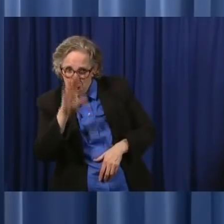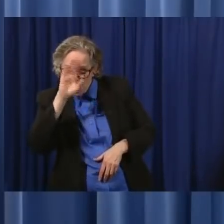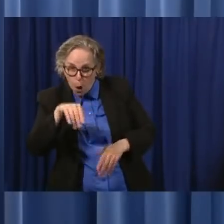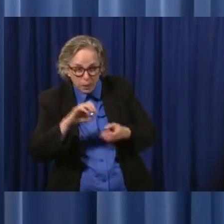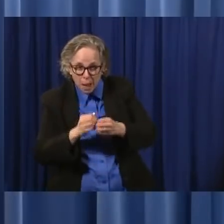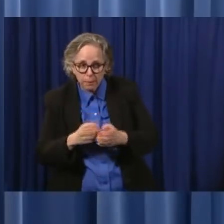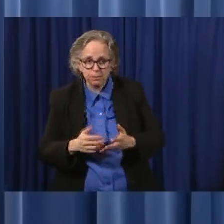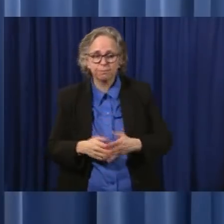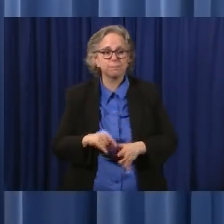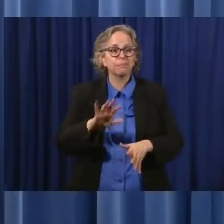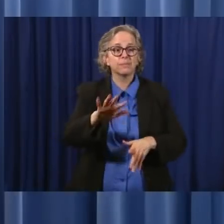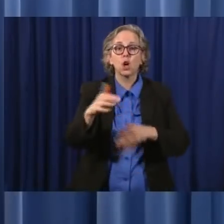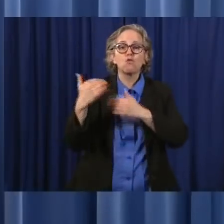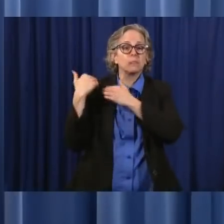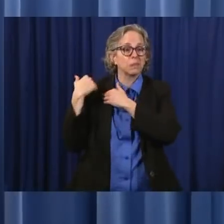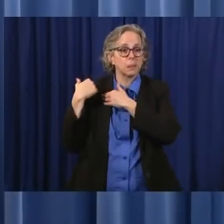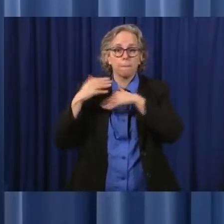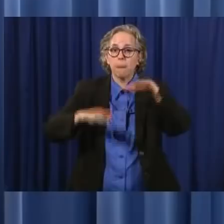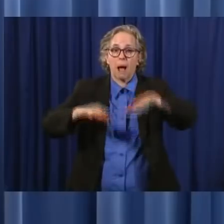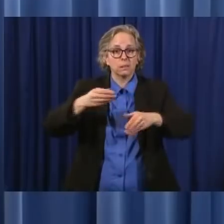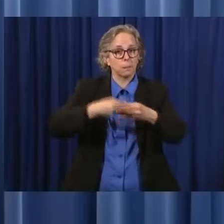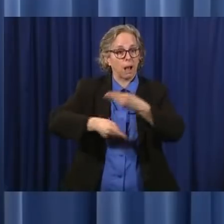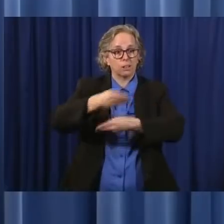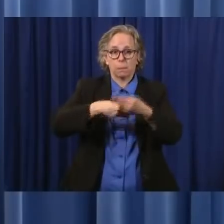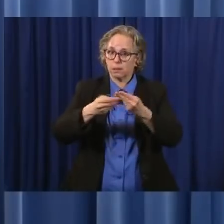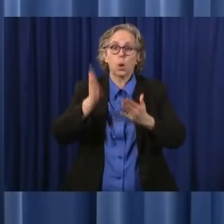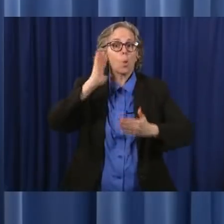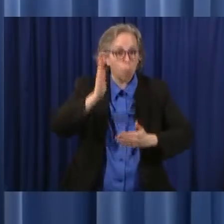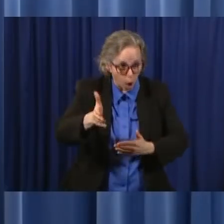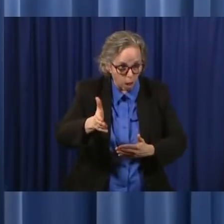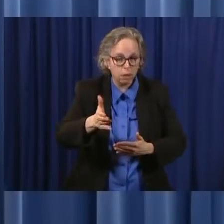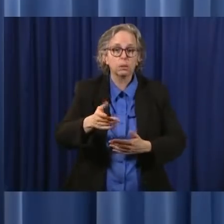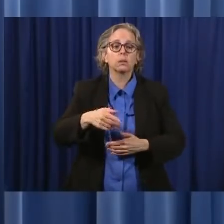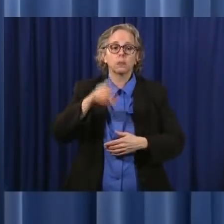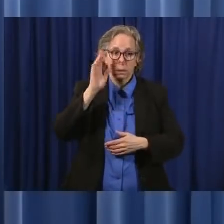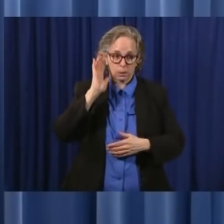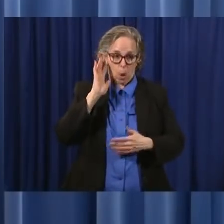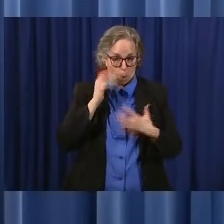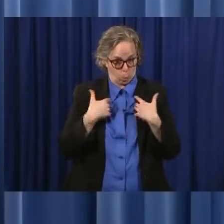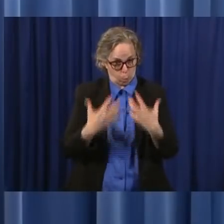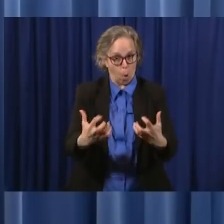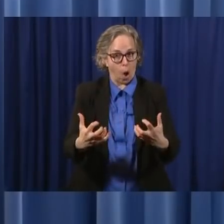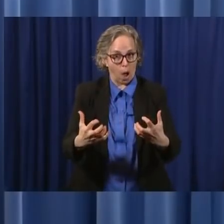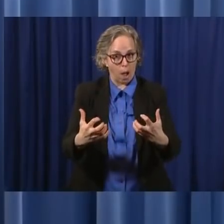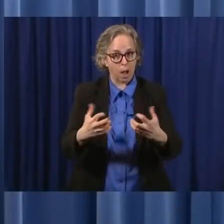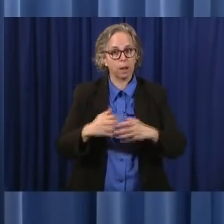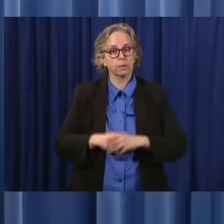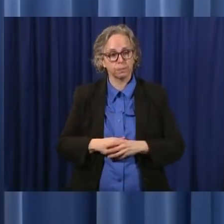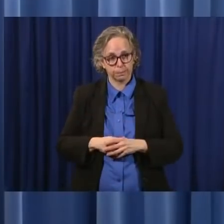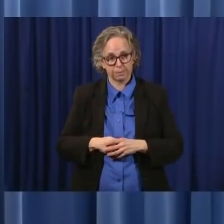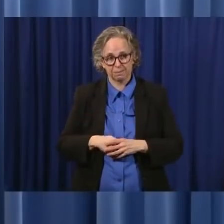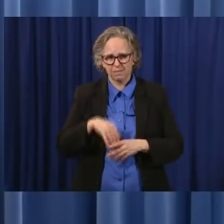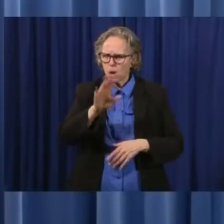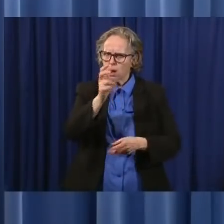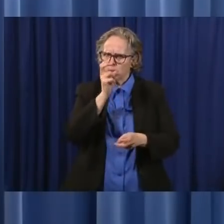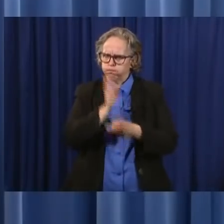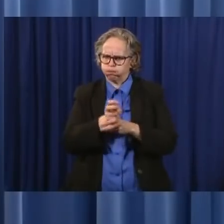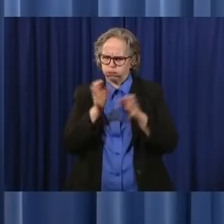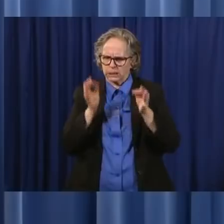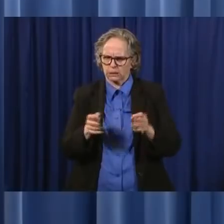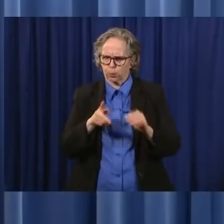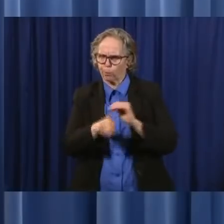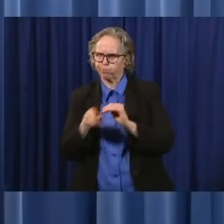We're going to do that. We have to do that. We want to do that, and so these are tough decisions.